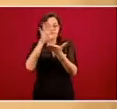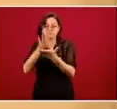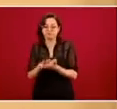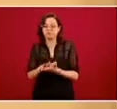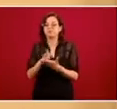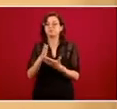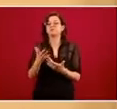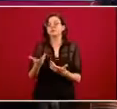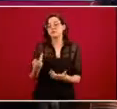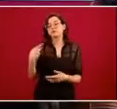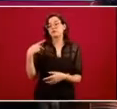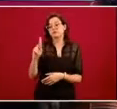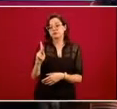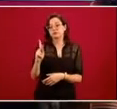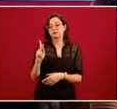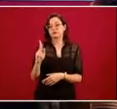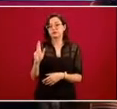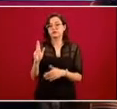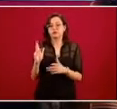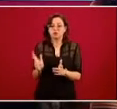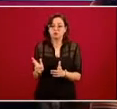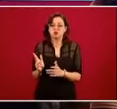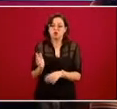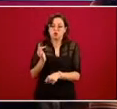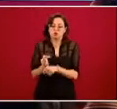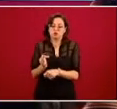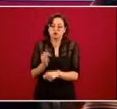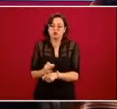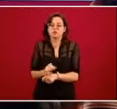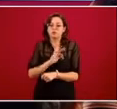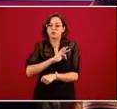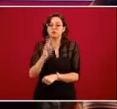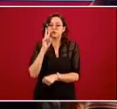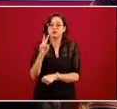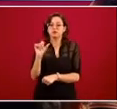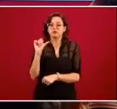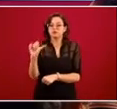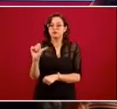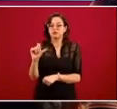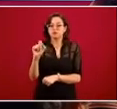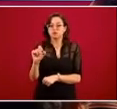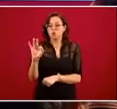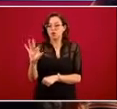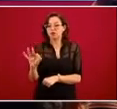this final number will show some variation by the end of the week, but so far it is